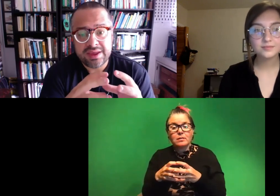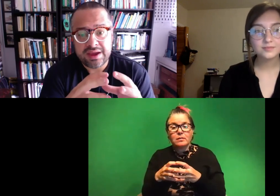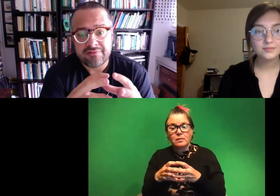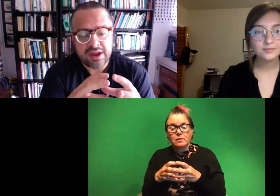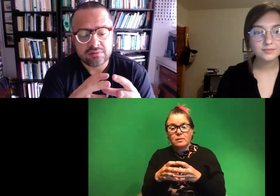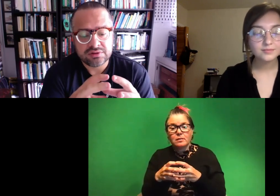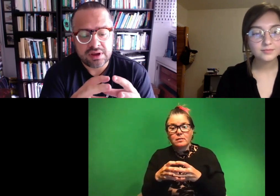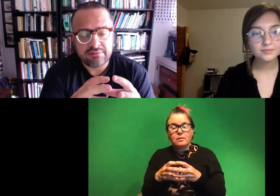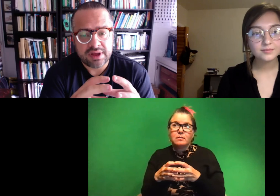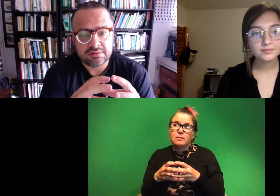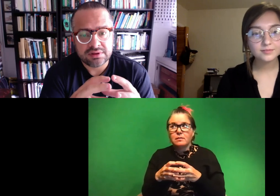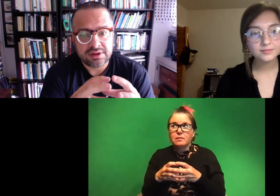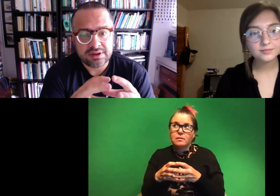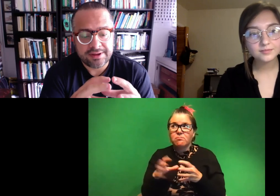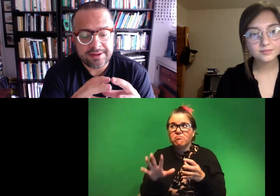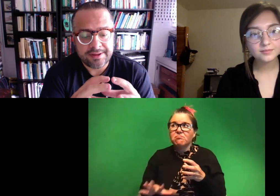be